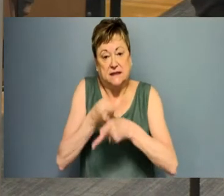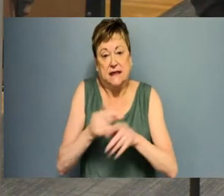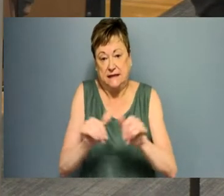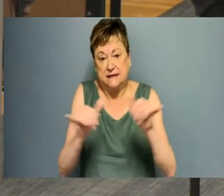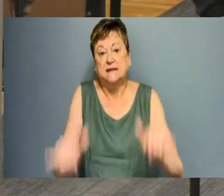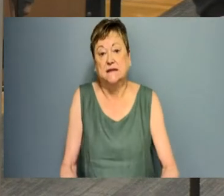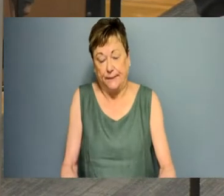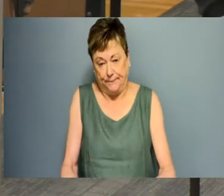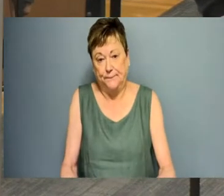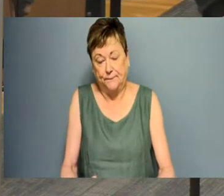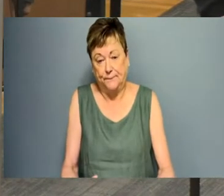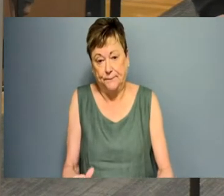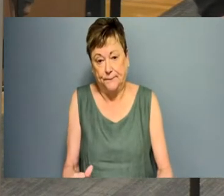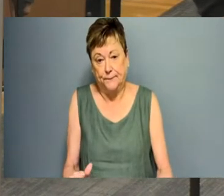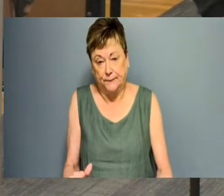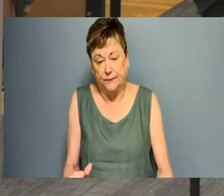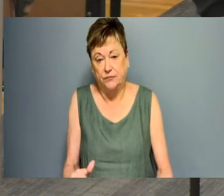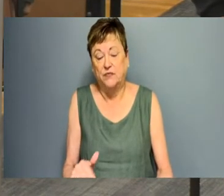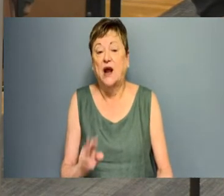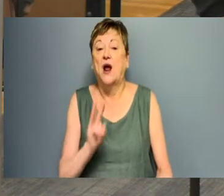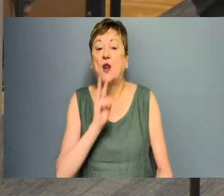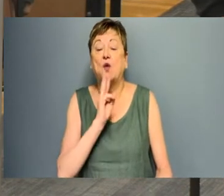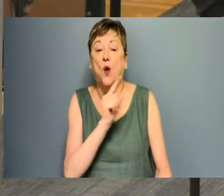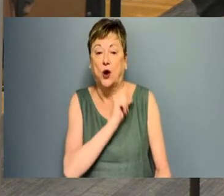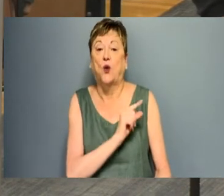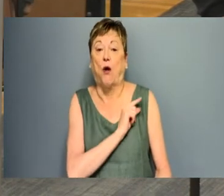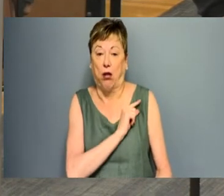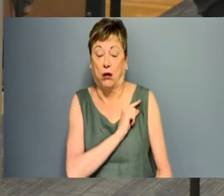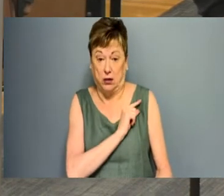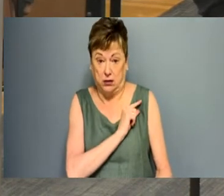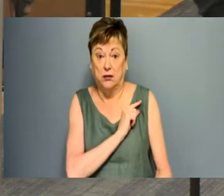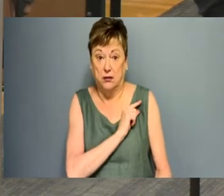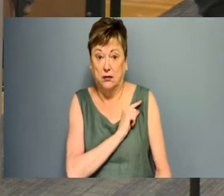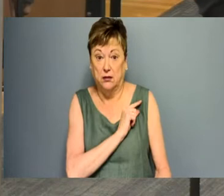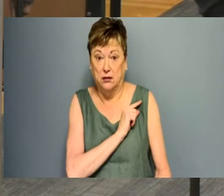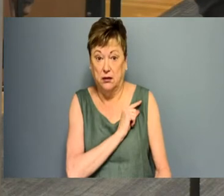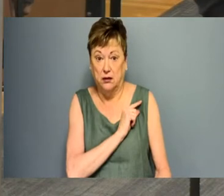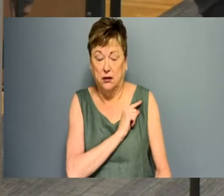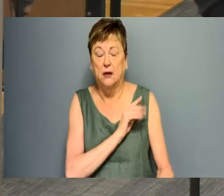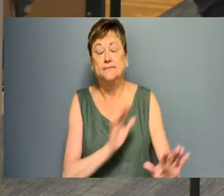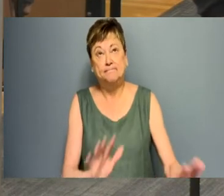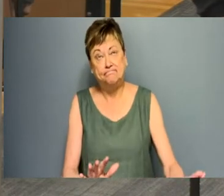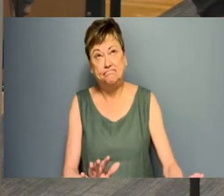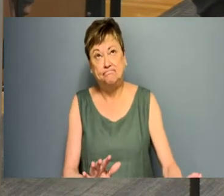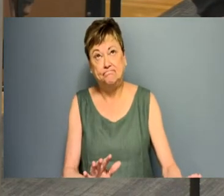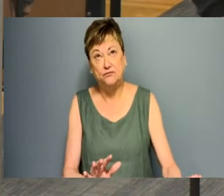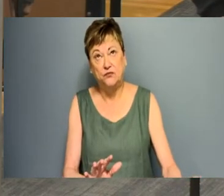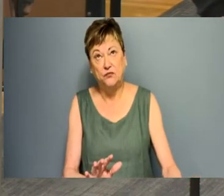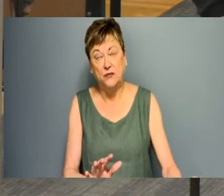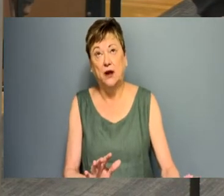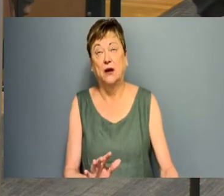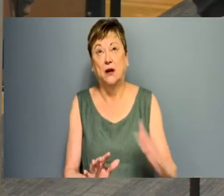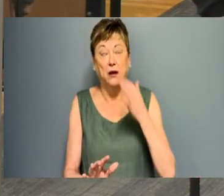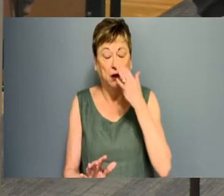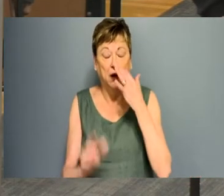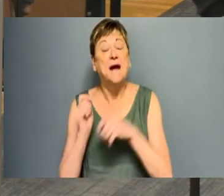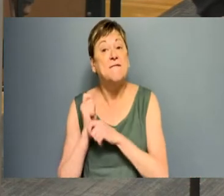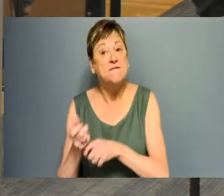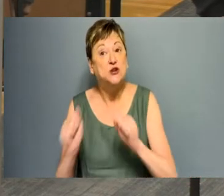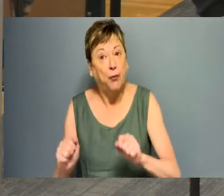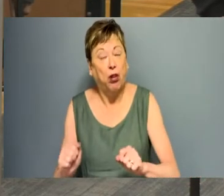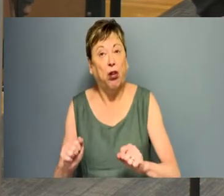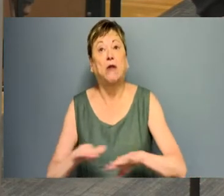their water quality so that this, so not necessarily, but fishable,